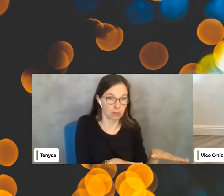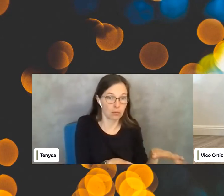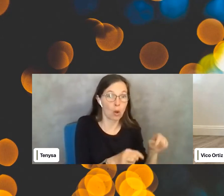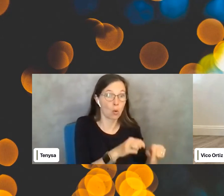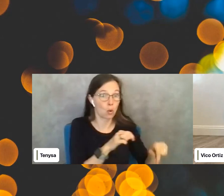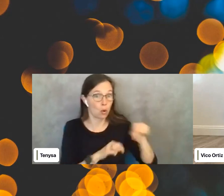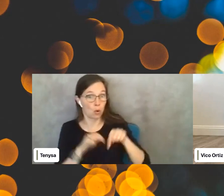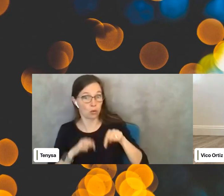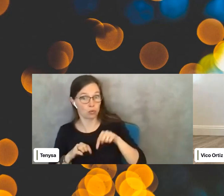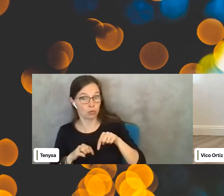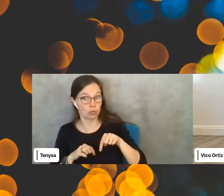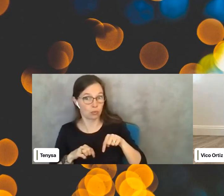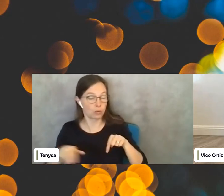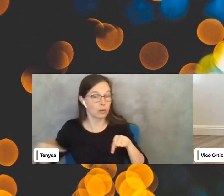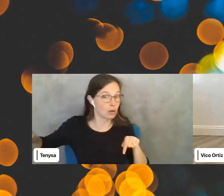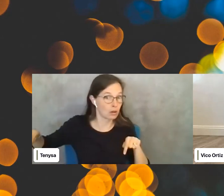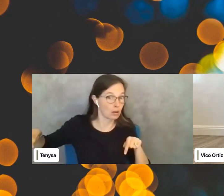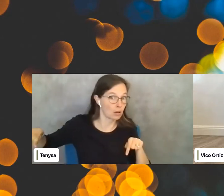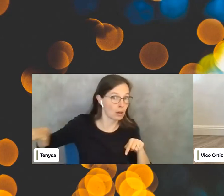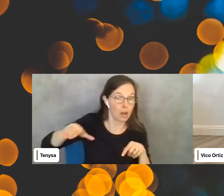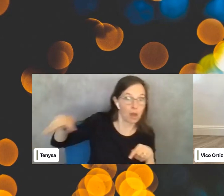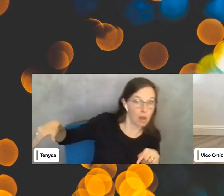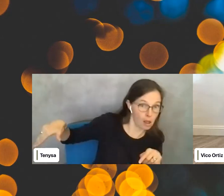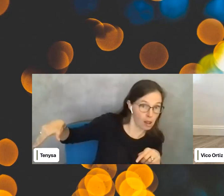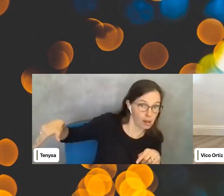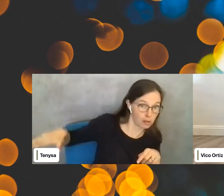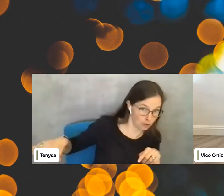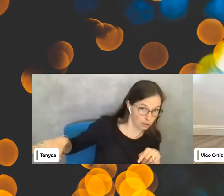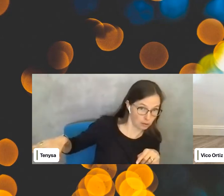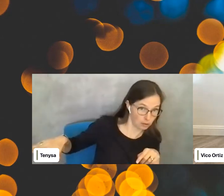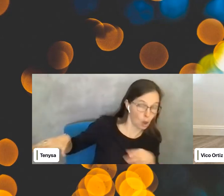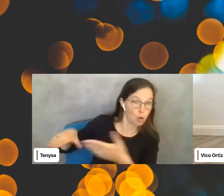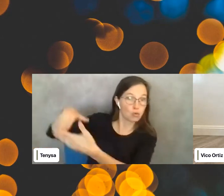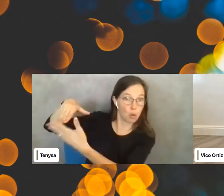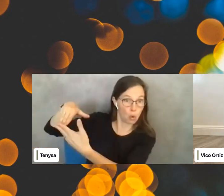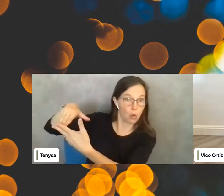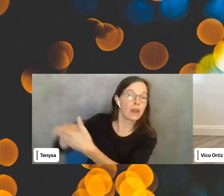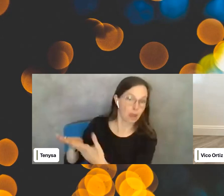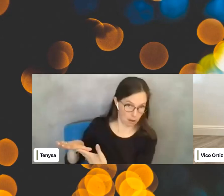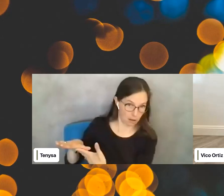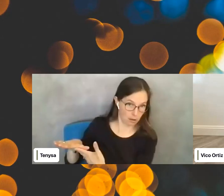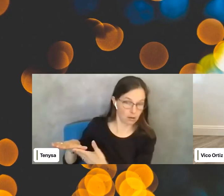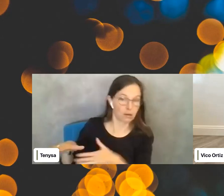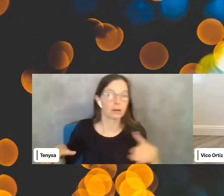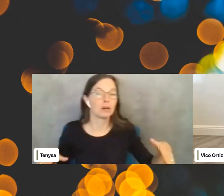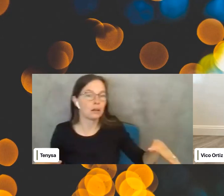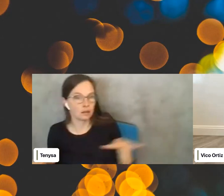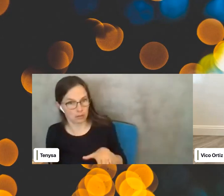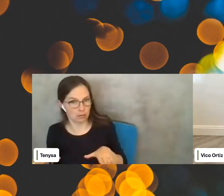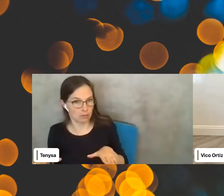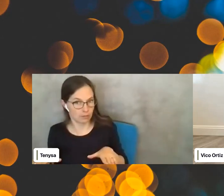retreating, the back one goes first, toe, heel, and the front one comes